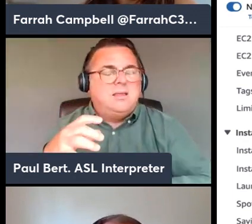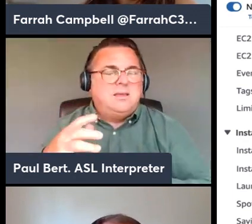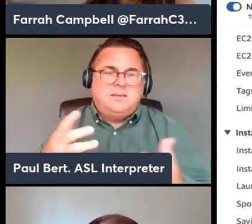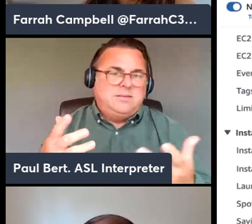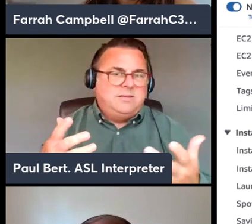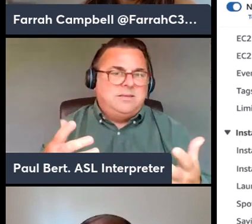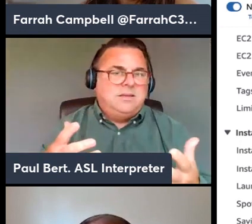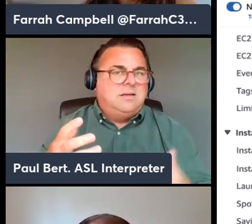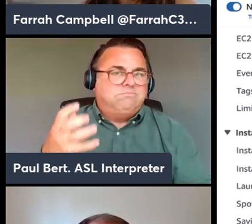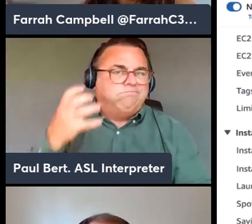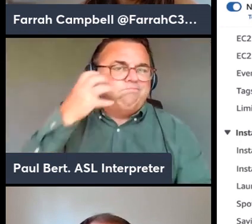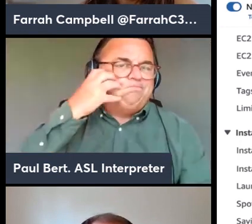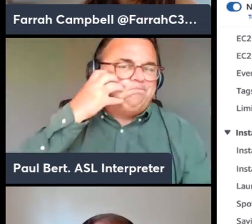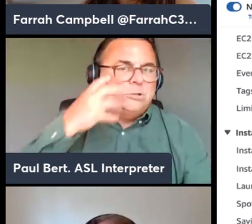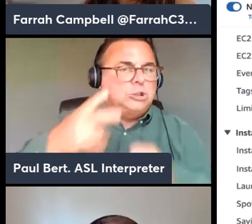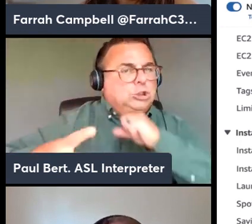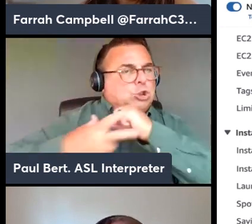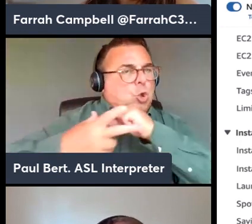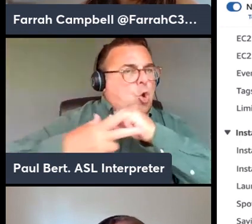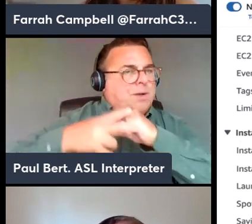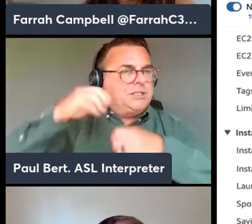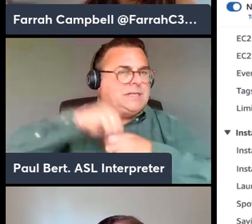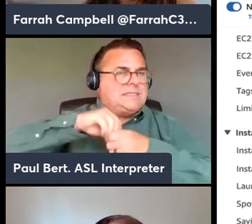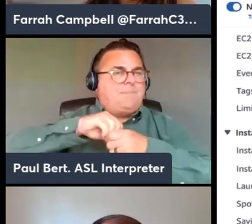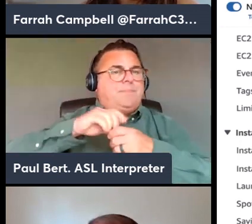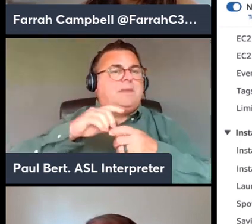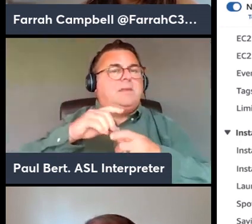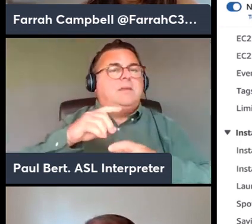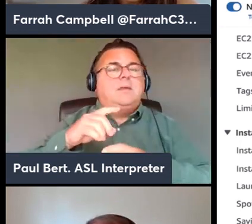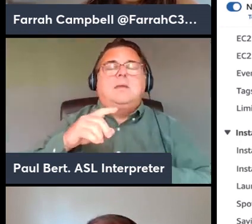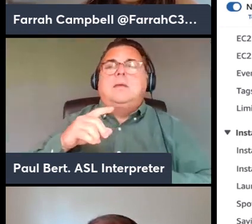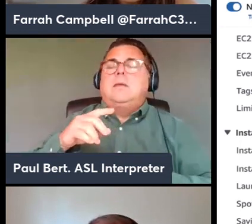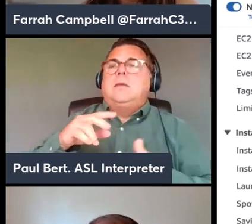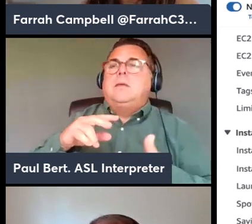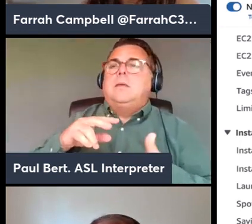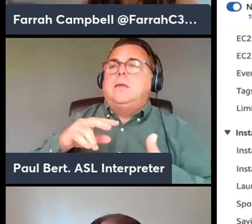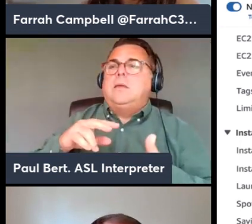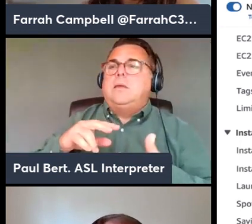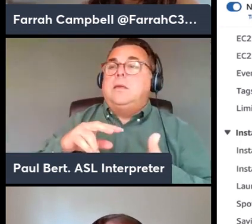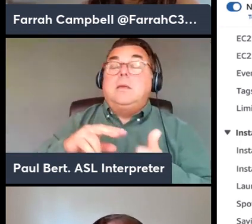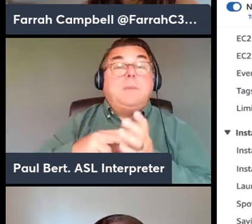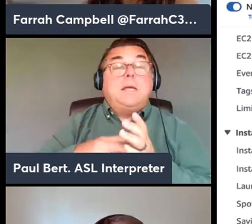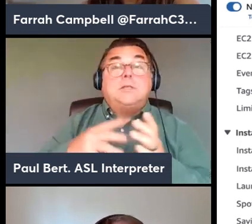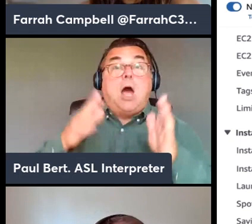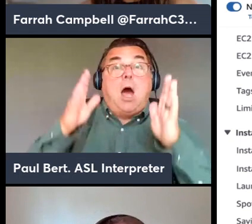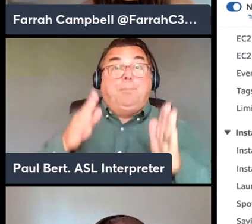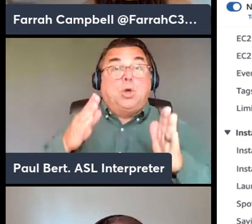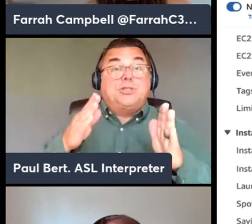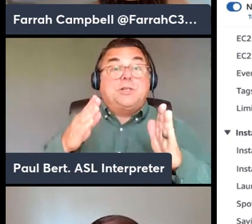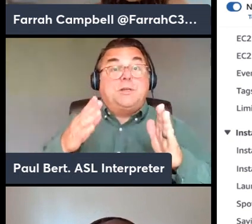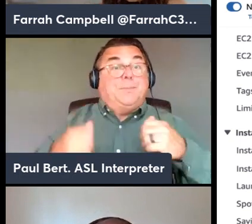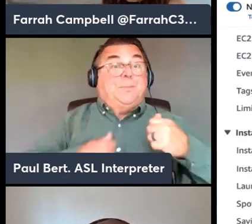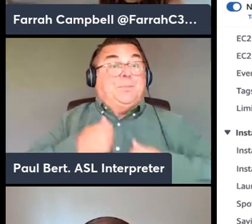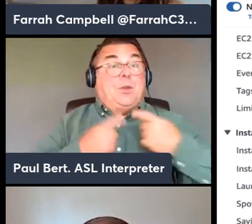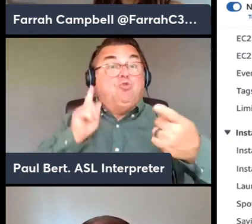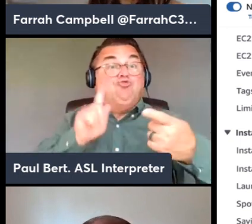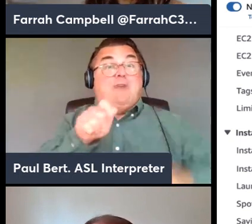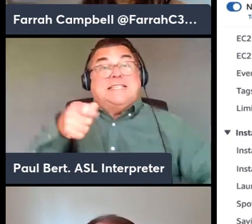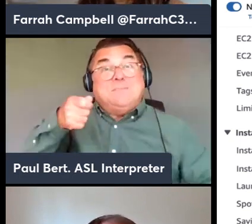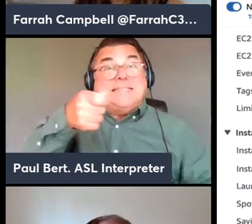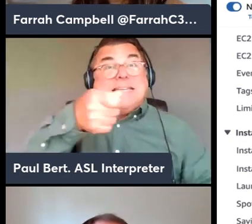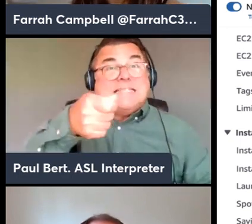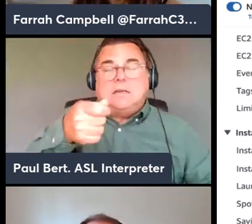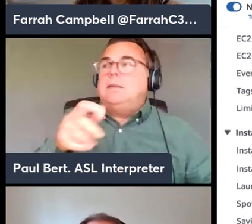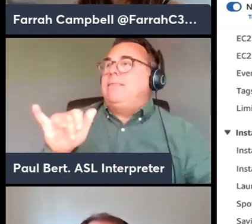of software-defined storage on the back end. But it's not somebody running up to the cage with a thumb drive and pressing a button.